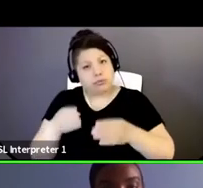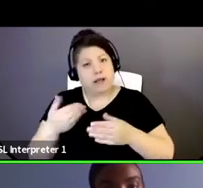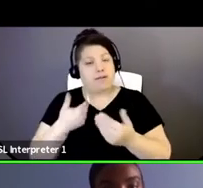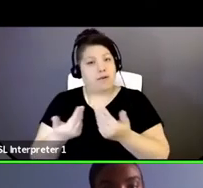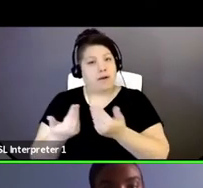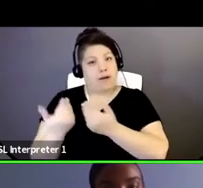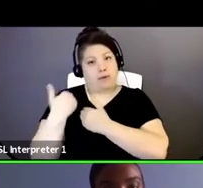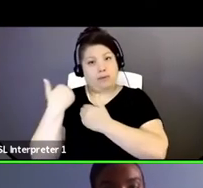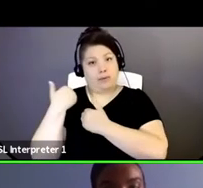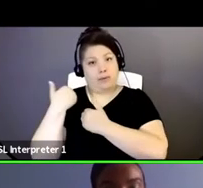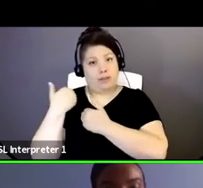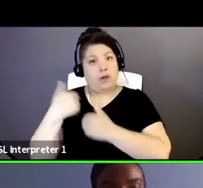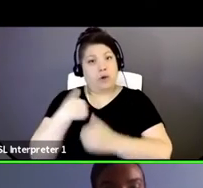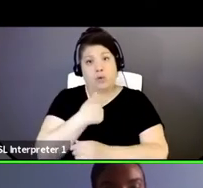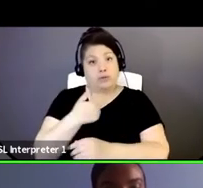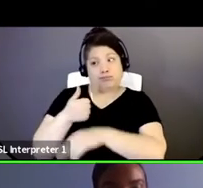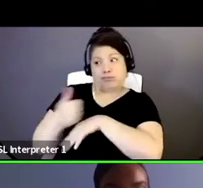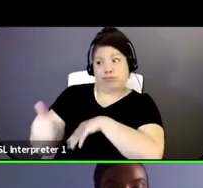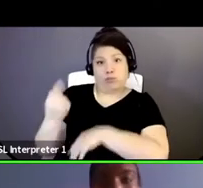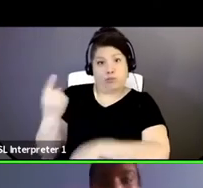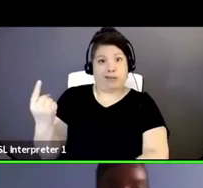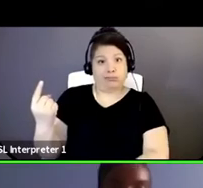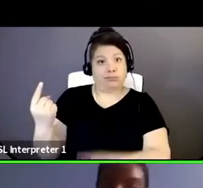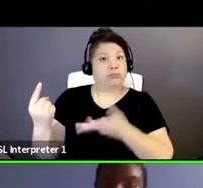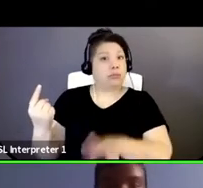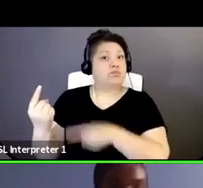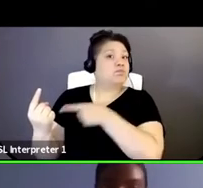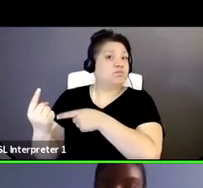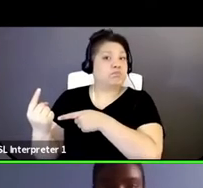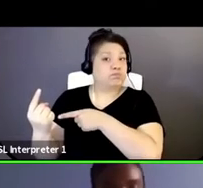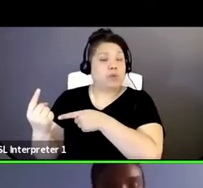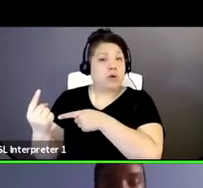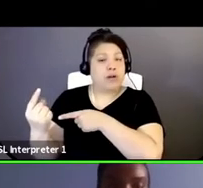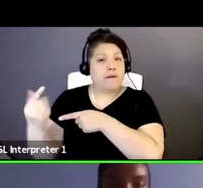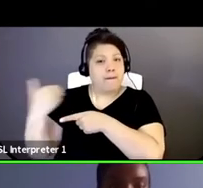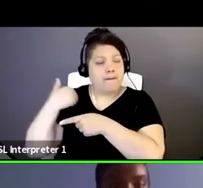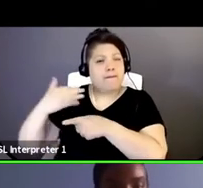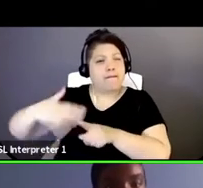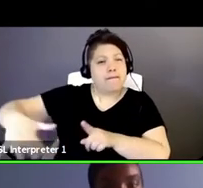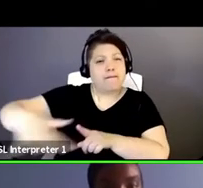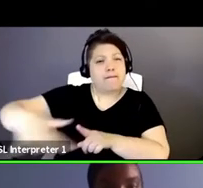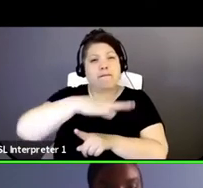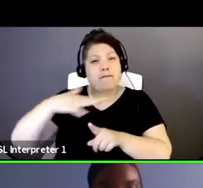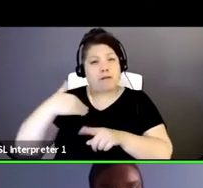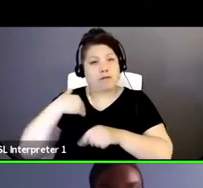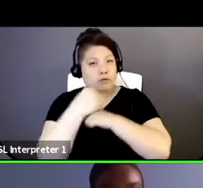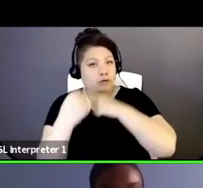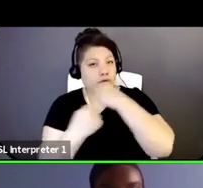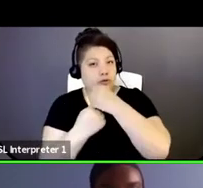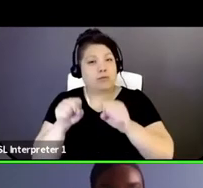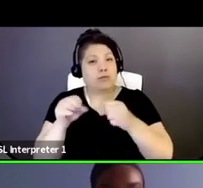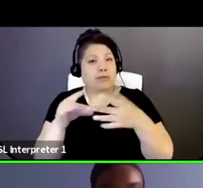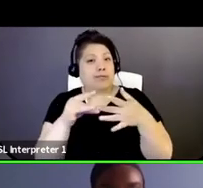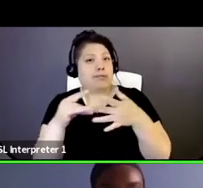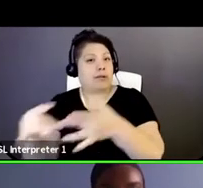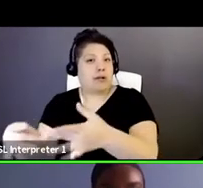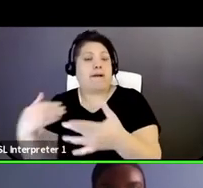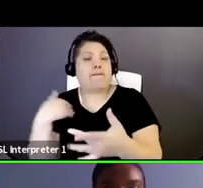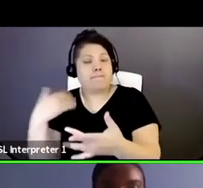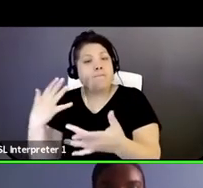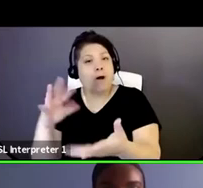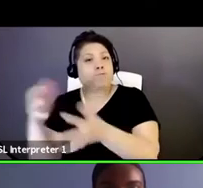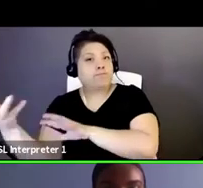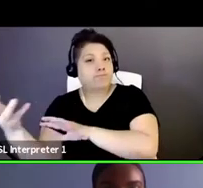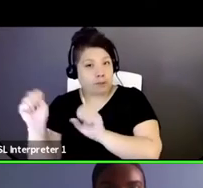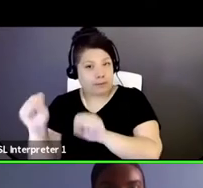harm, but actually like the constellation of structures that create these harms. Yeah, thank you so much, Carly.